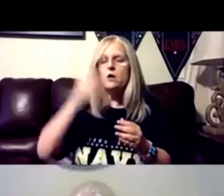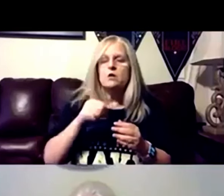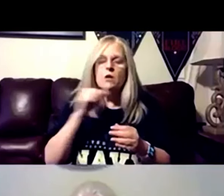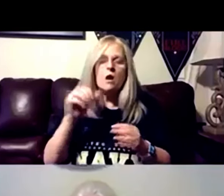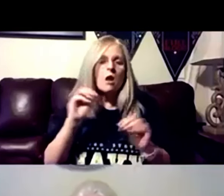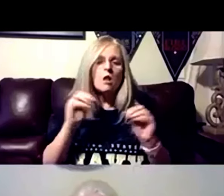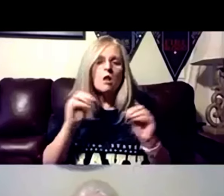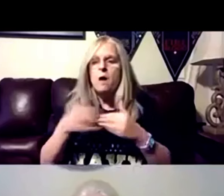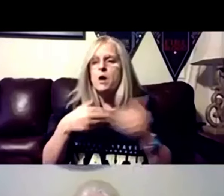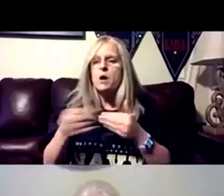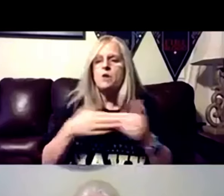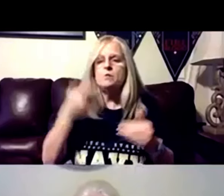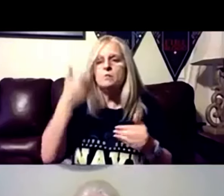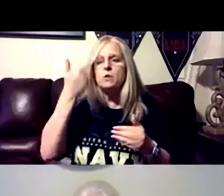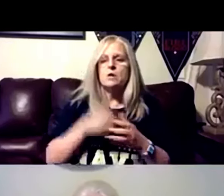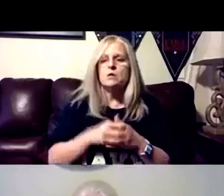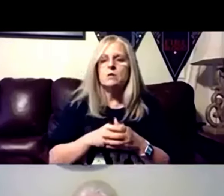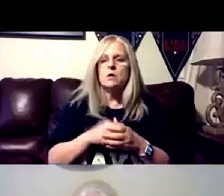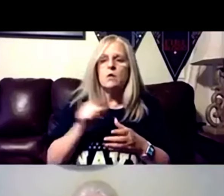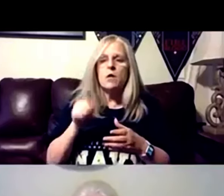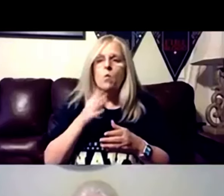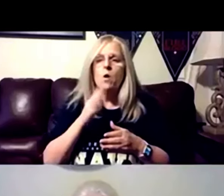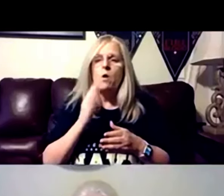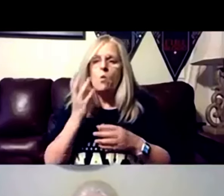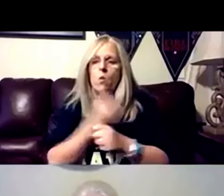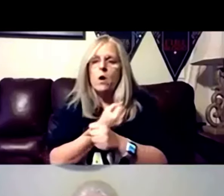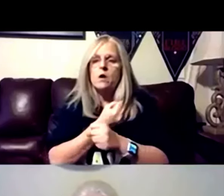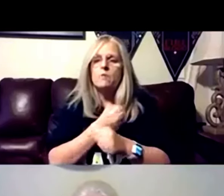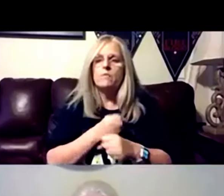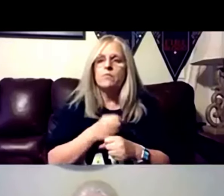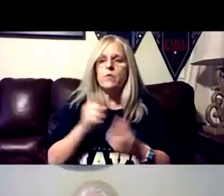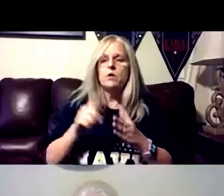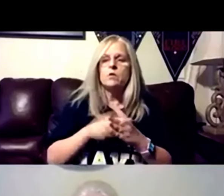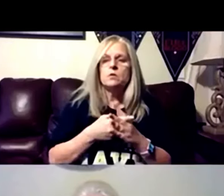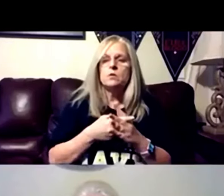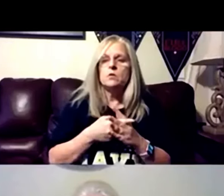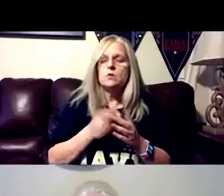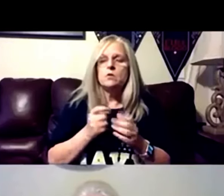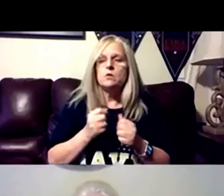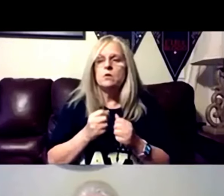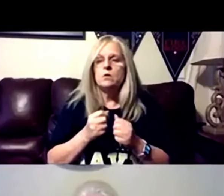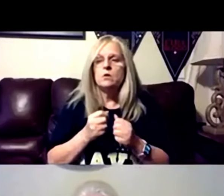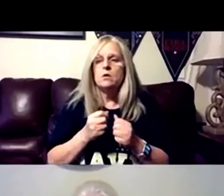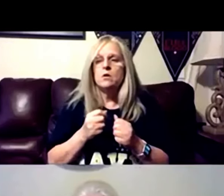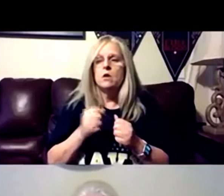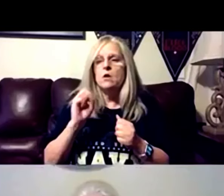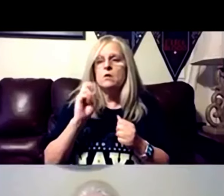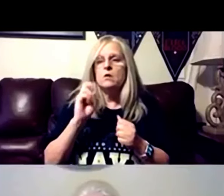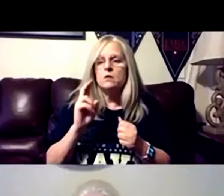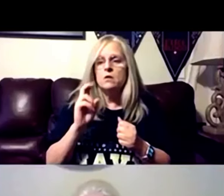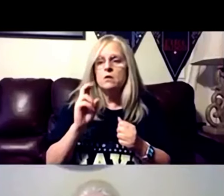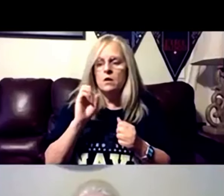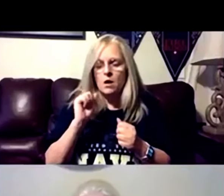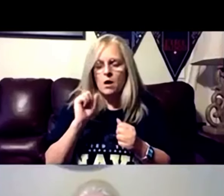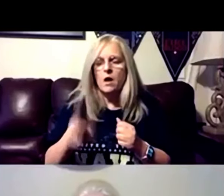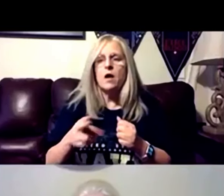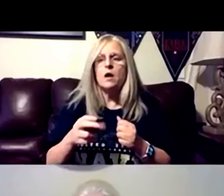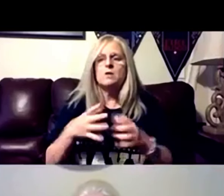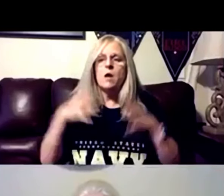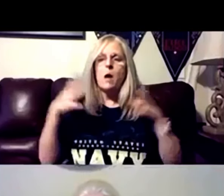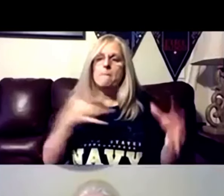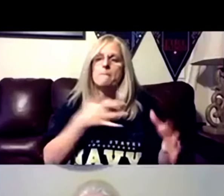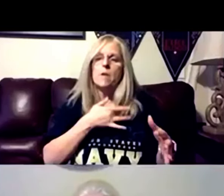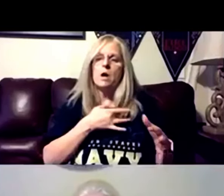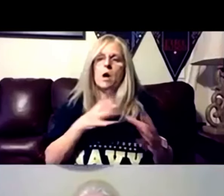matters, because they will win. And it all starts with our CEO, Ashmafara, a man with a big heart and a